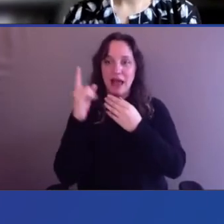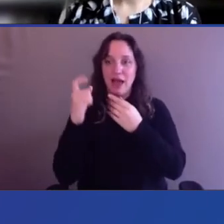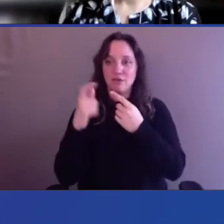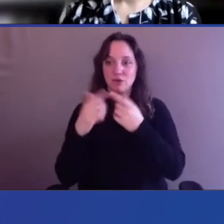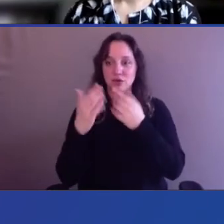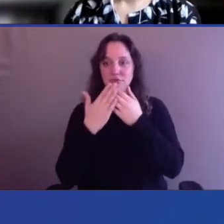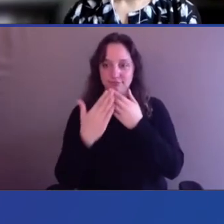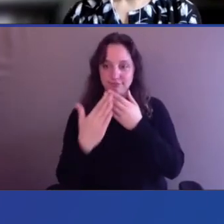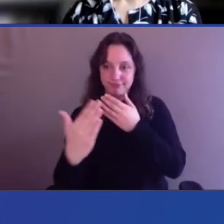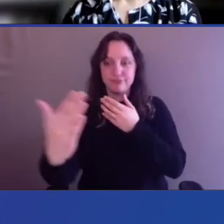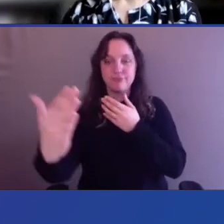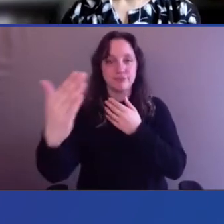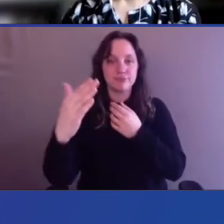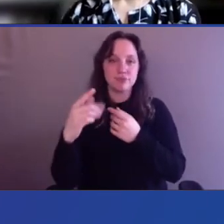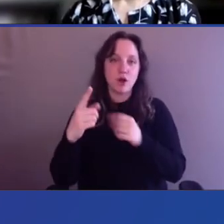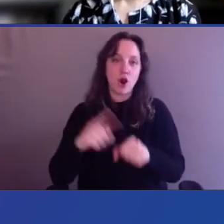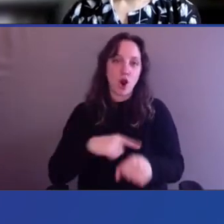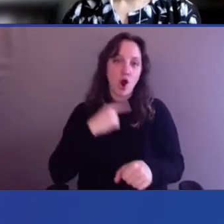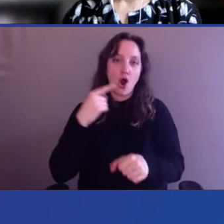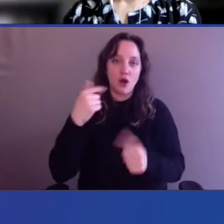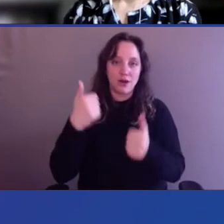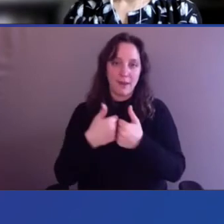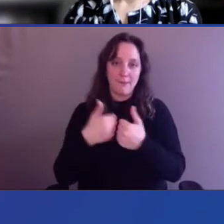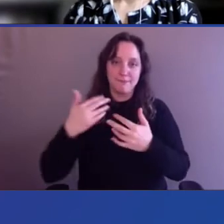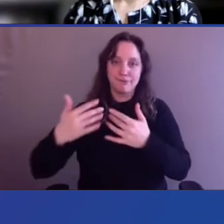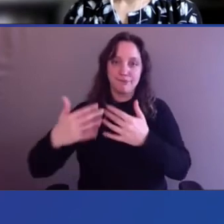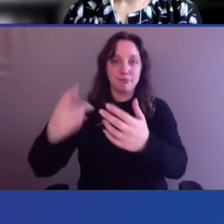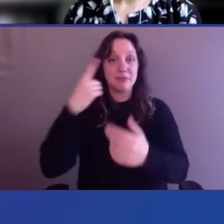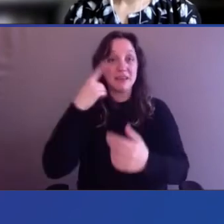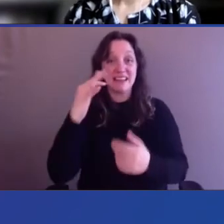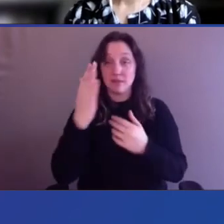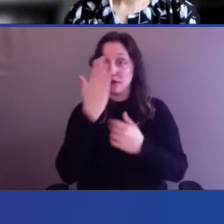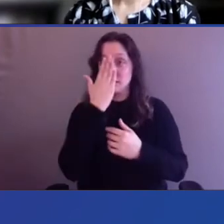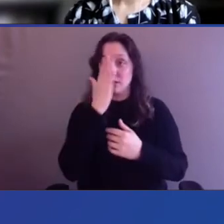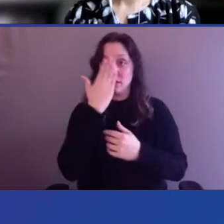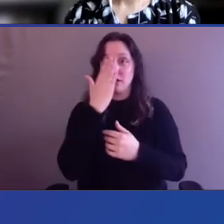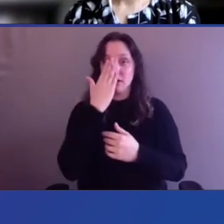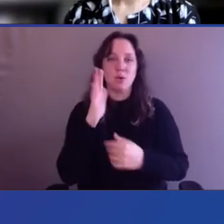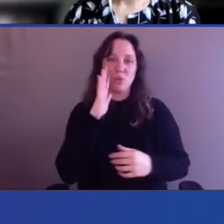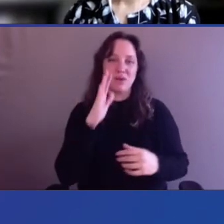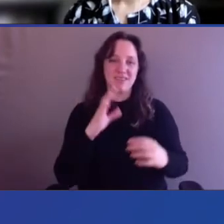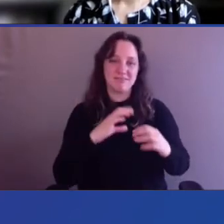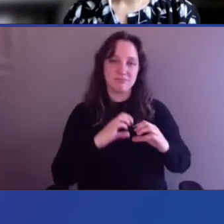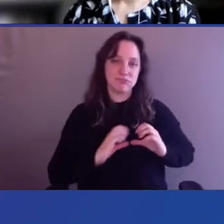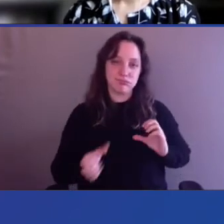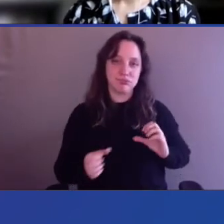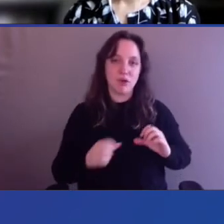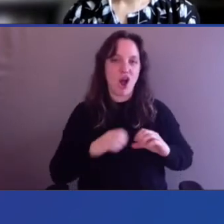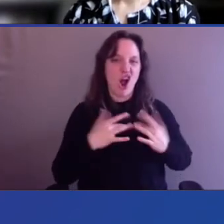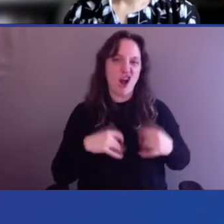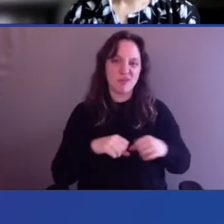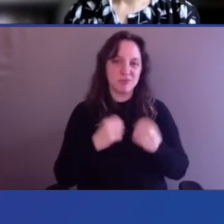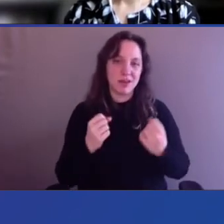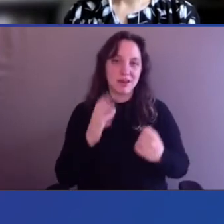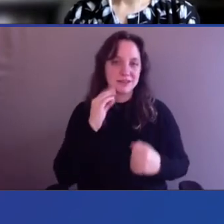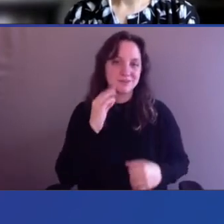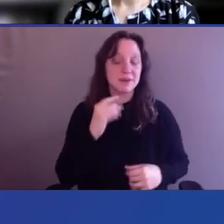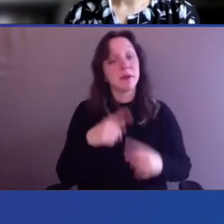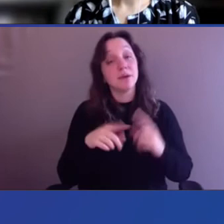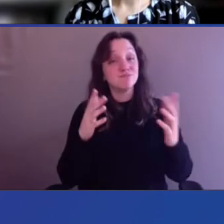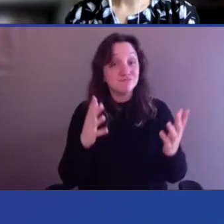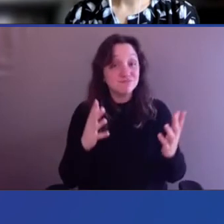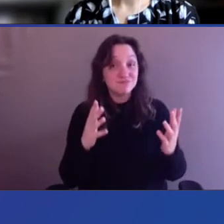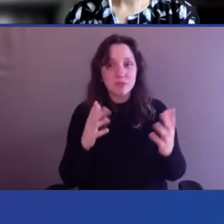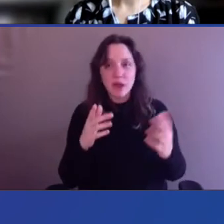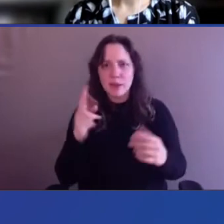gains because they are often too heartbreaking. So anyone ask a